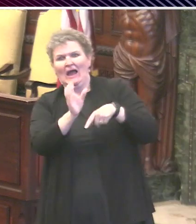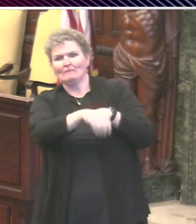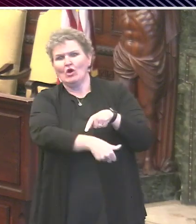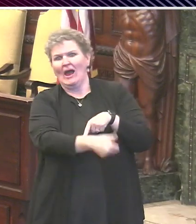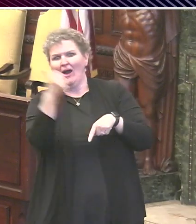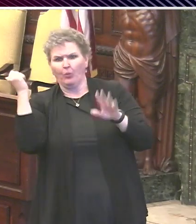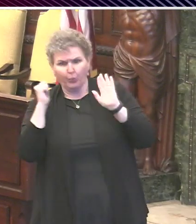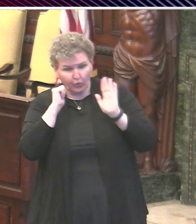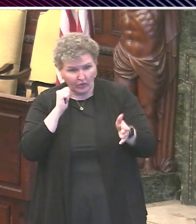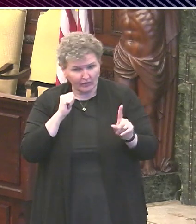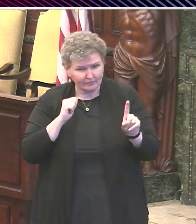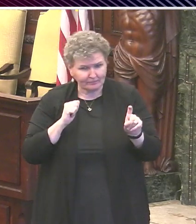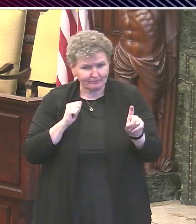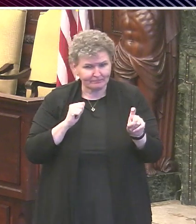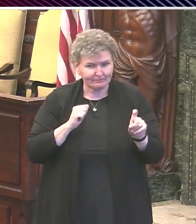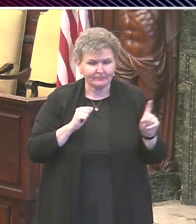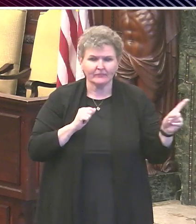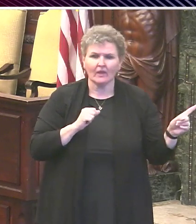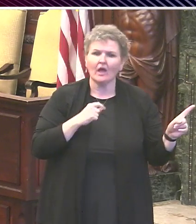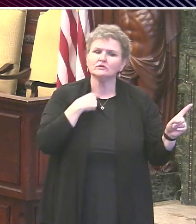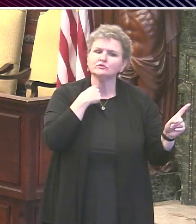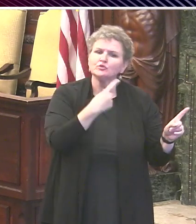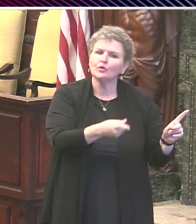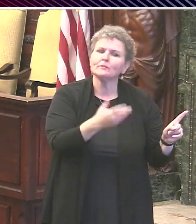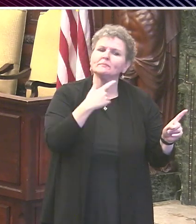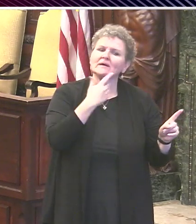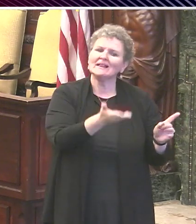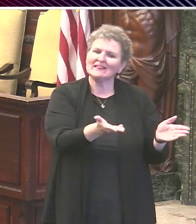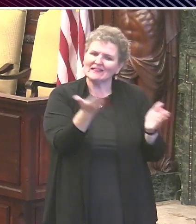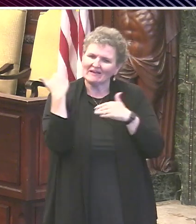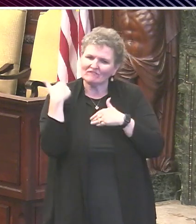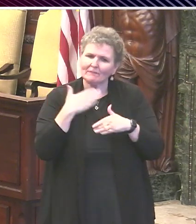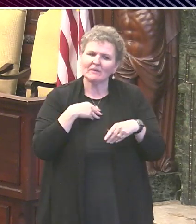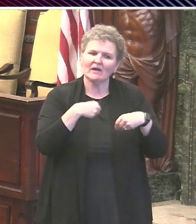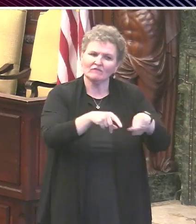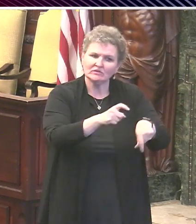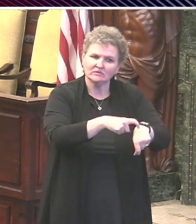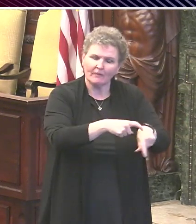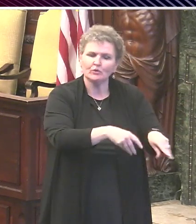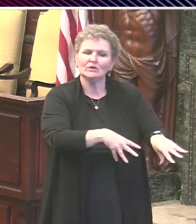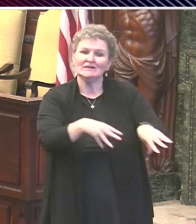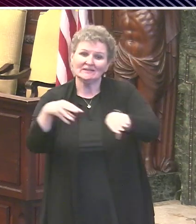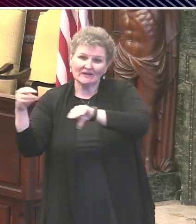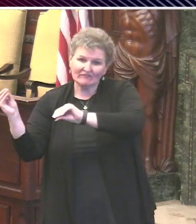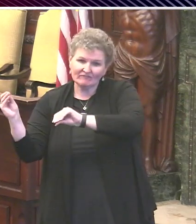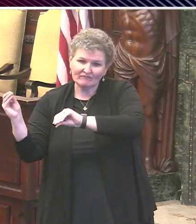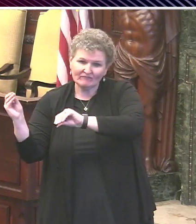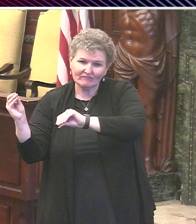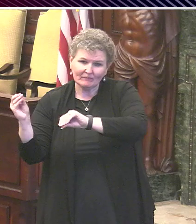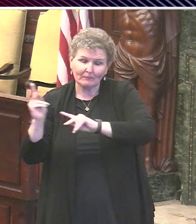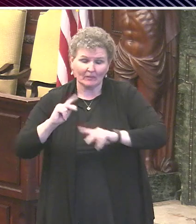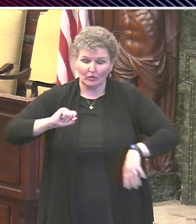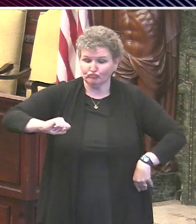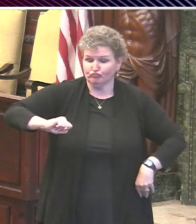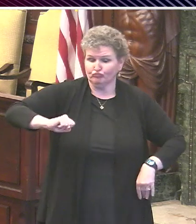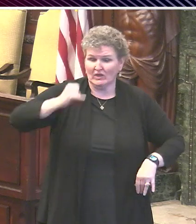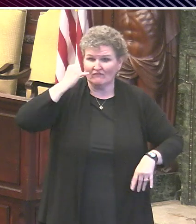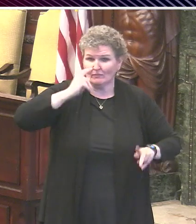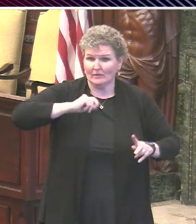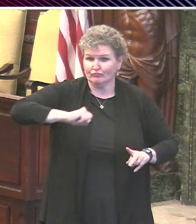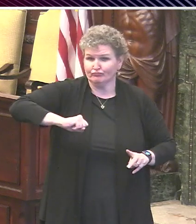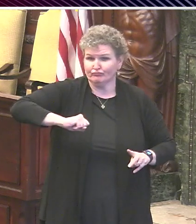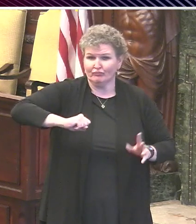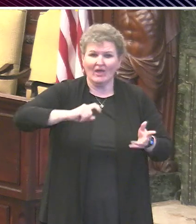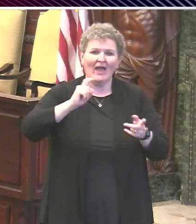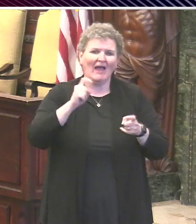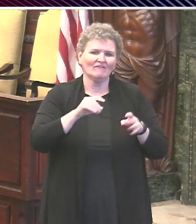people will be asked to leave. They'll be given opportunity to leave. But at some point in time, if it's resisted, then yeah, we will have to move people